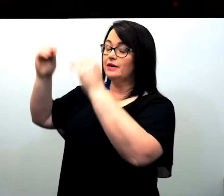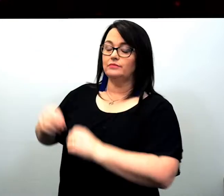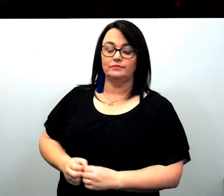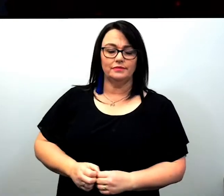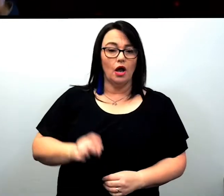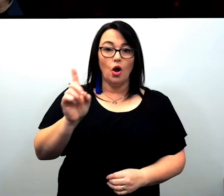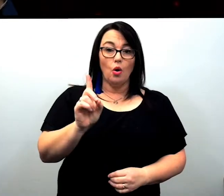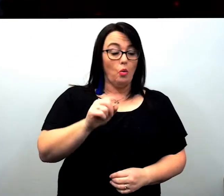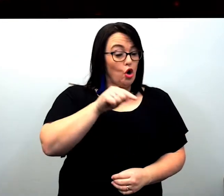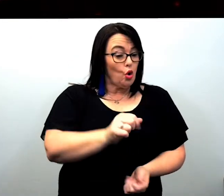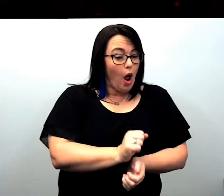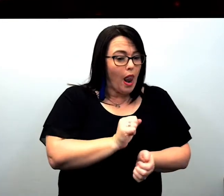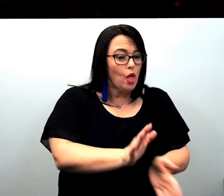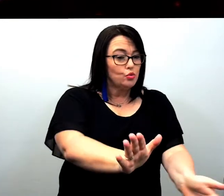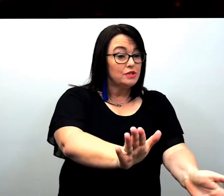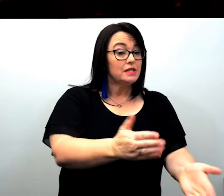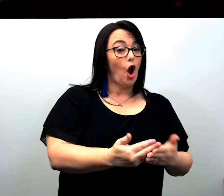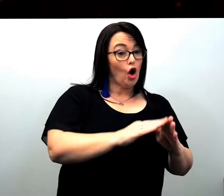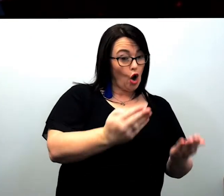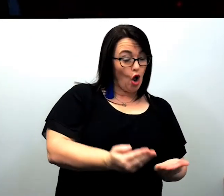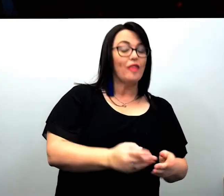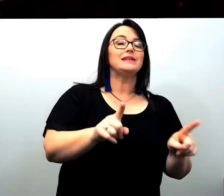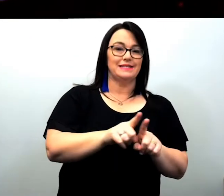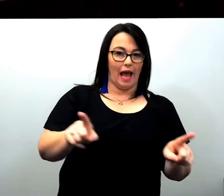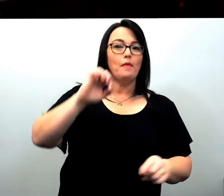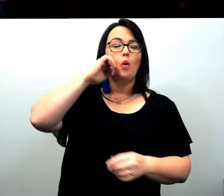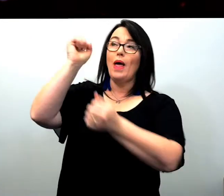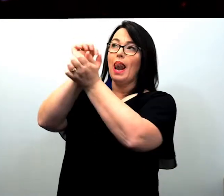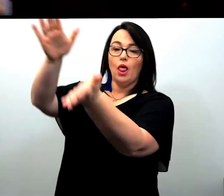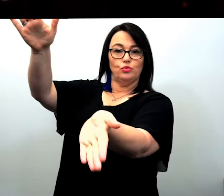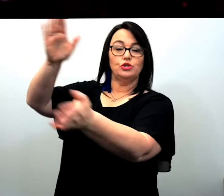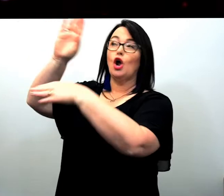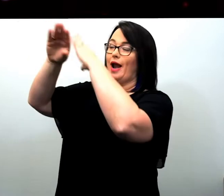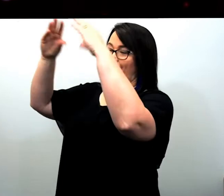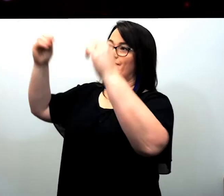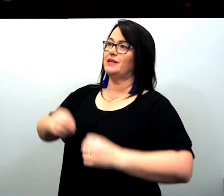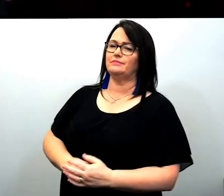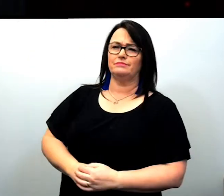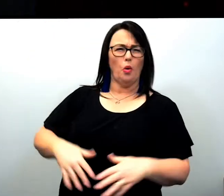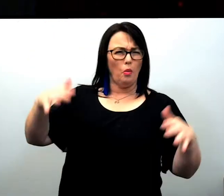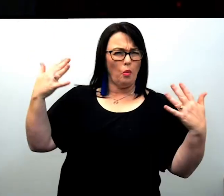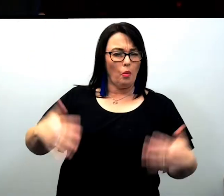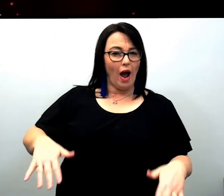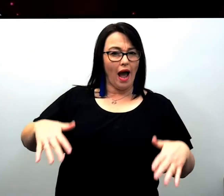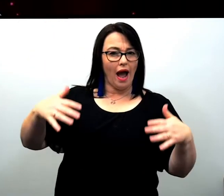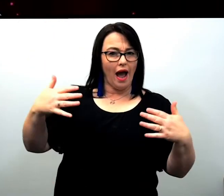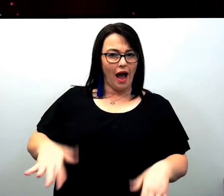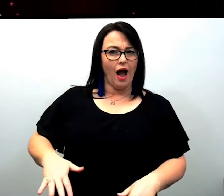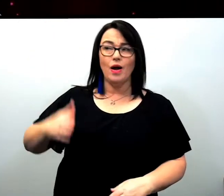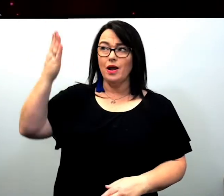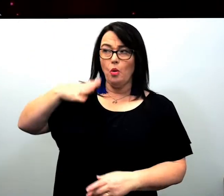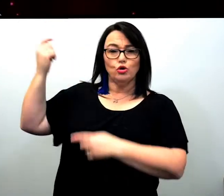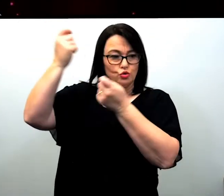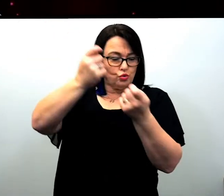Wow, God's institution to bring kingdom reformation. And Acts chapter 2, there